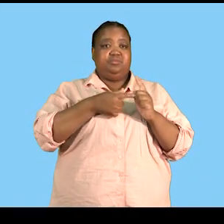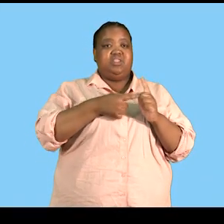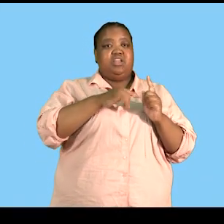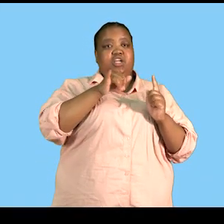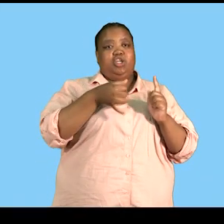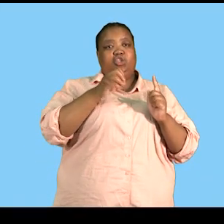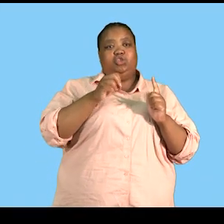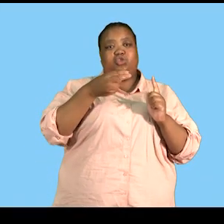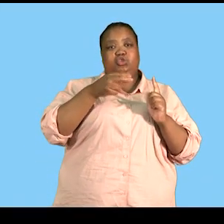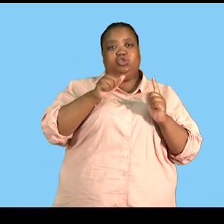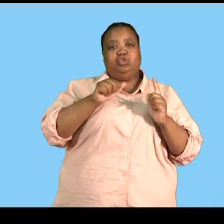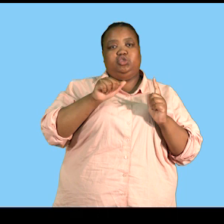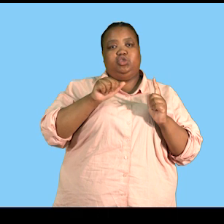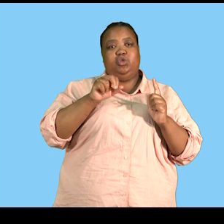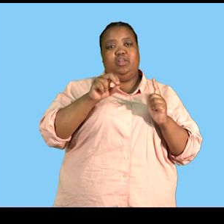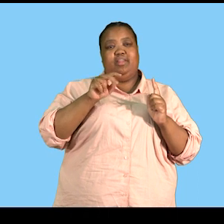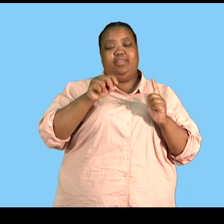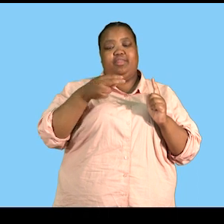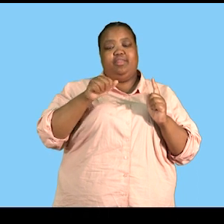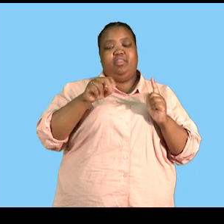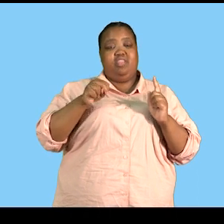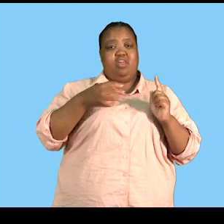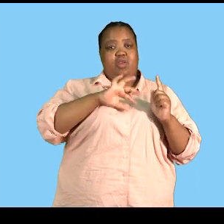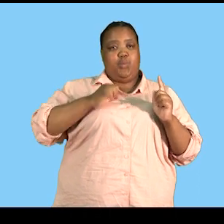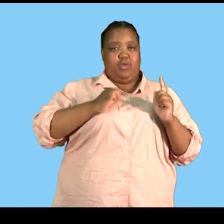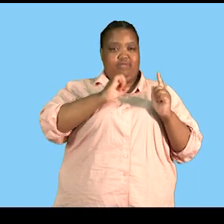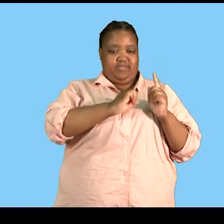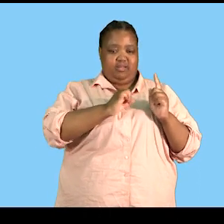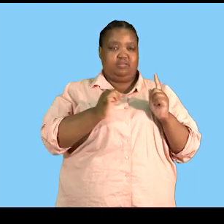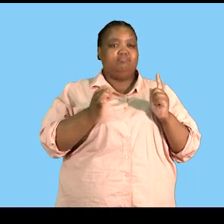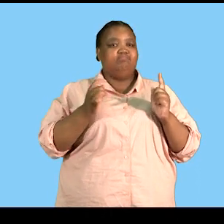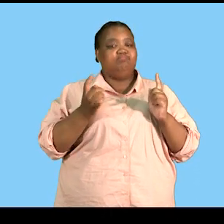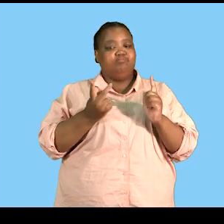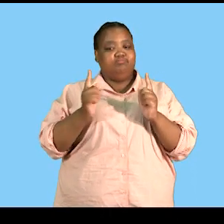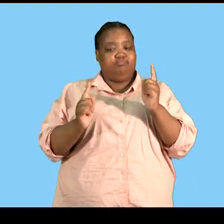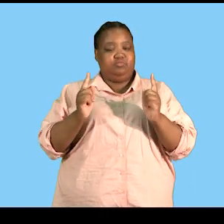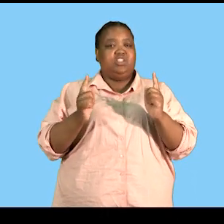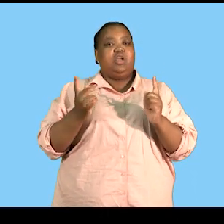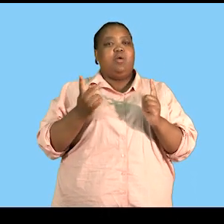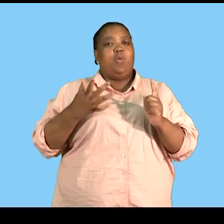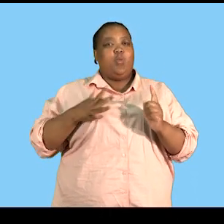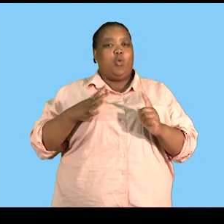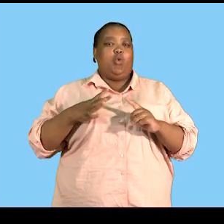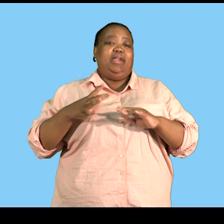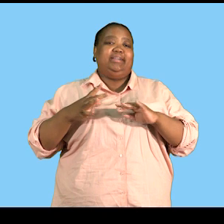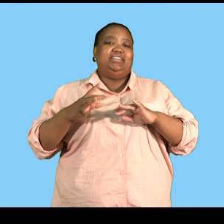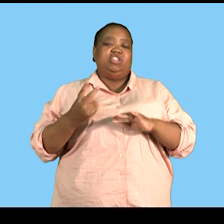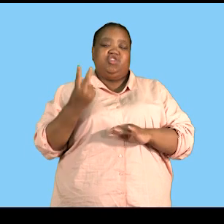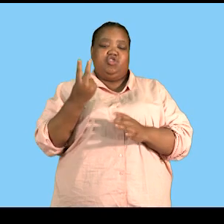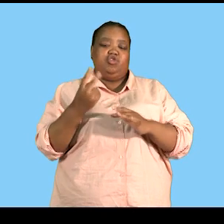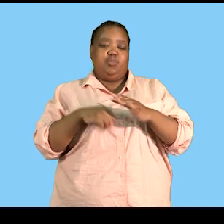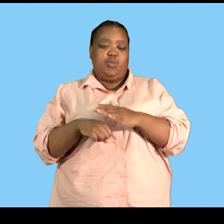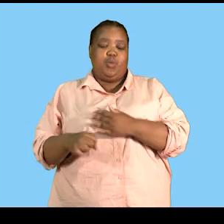wife plans to have 2 children. Study the diagram below. Well, alongside in